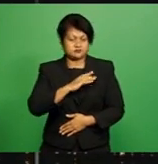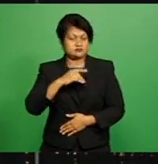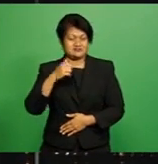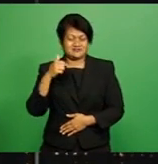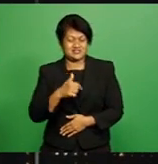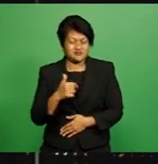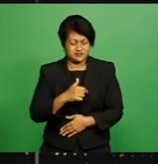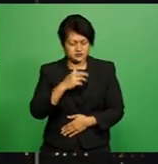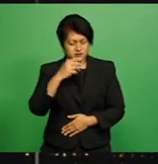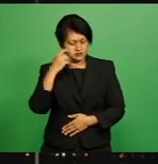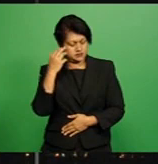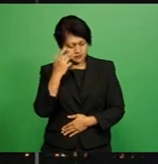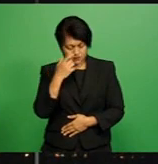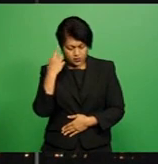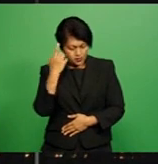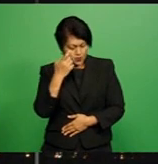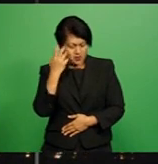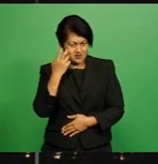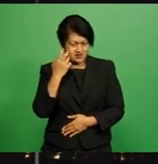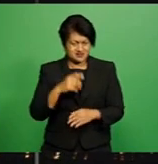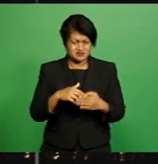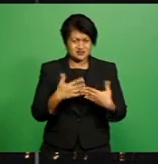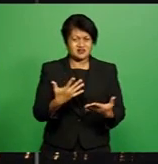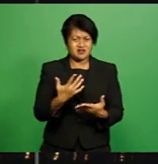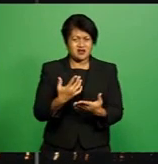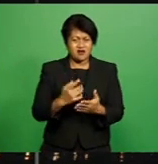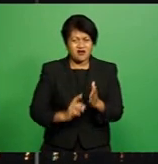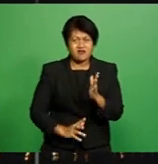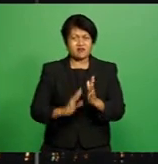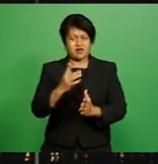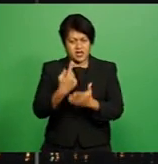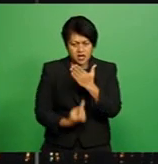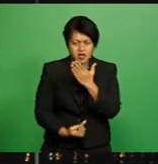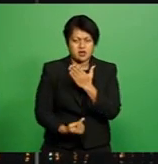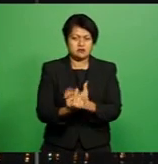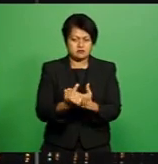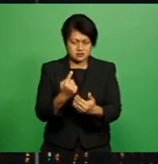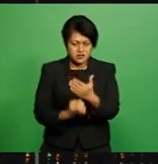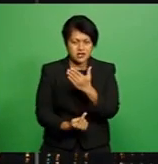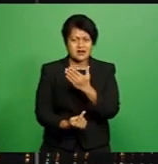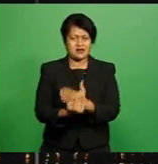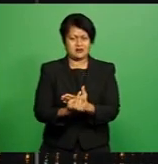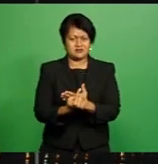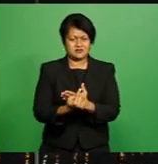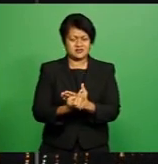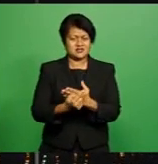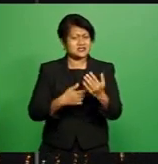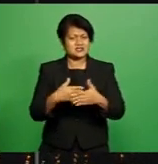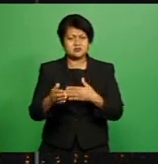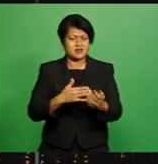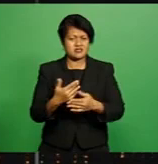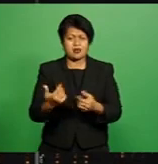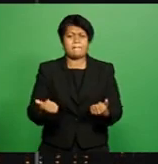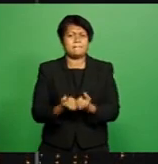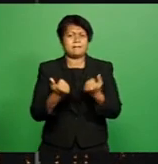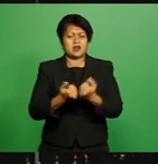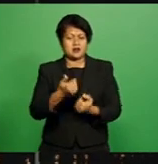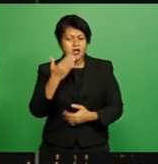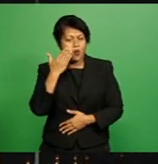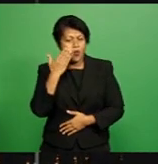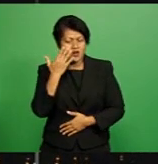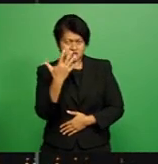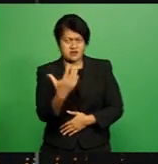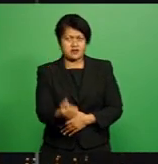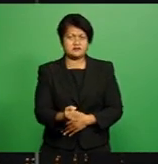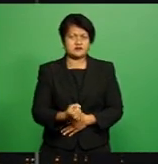and says tragic fire incidents continue to occur despite the various awareness campaigns. Felipe Nakaso